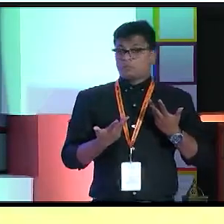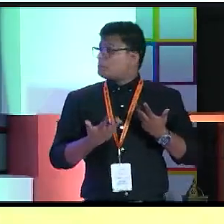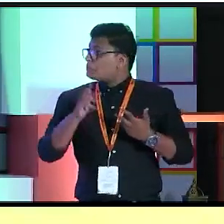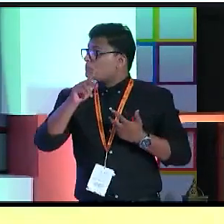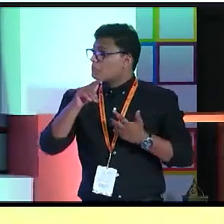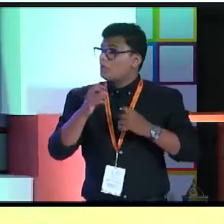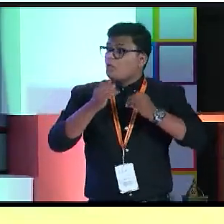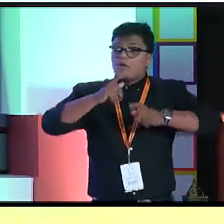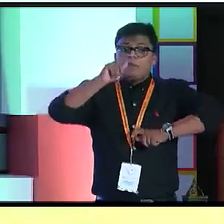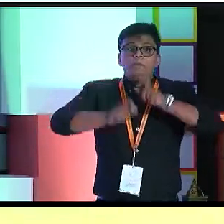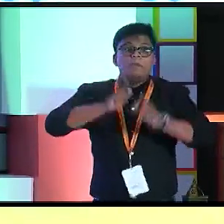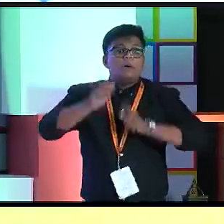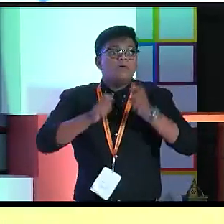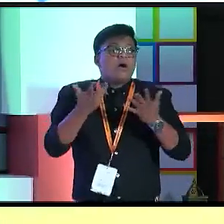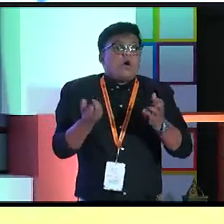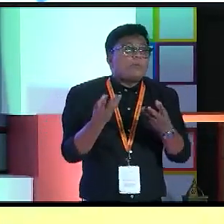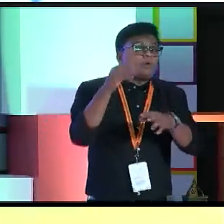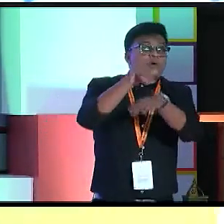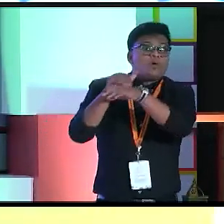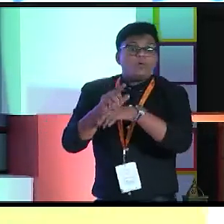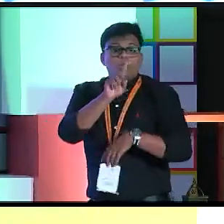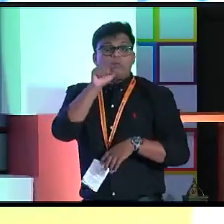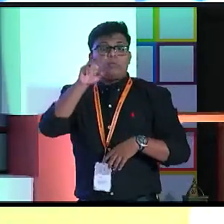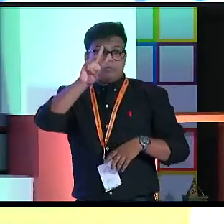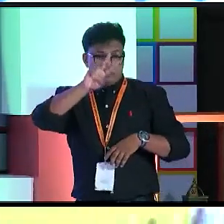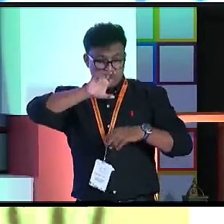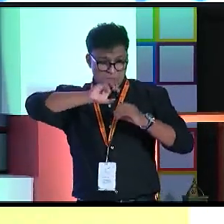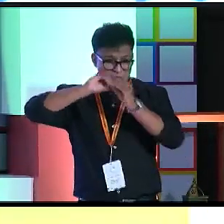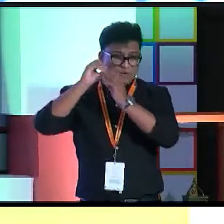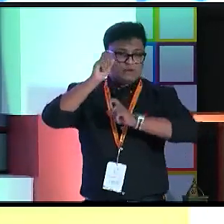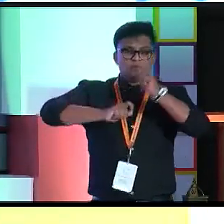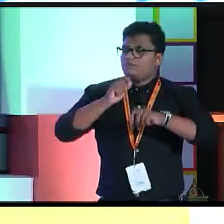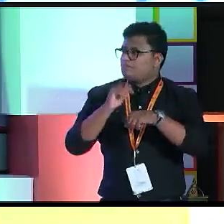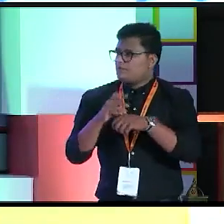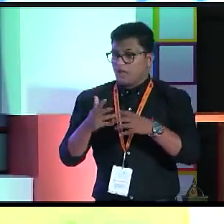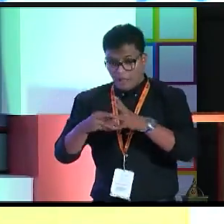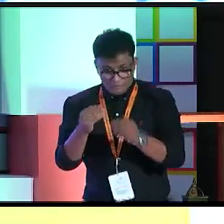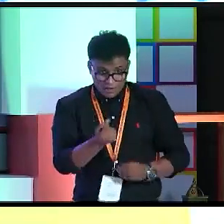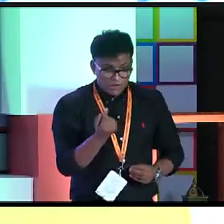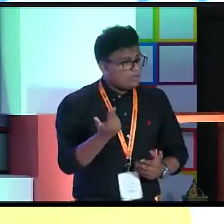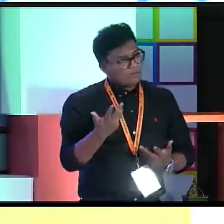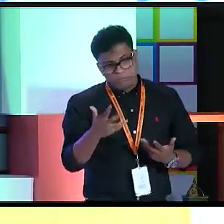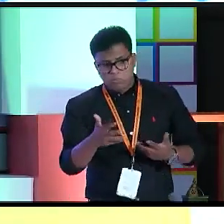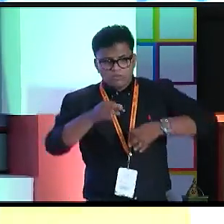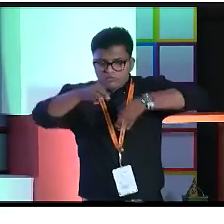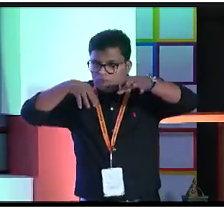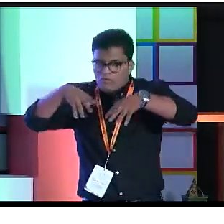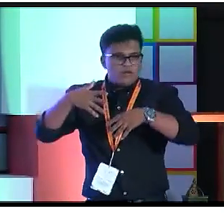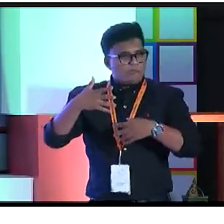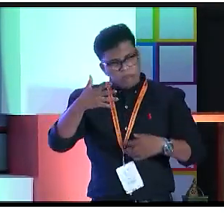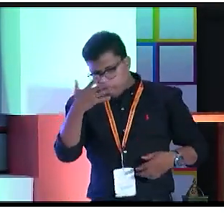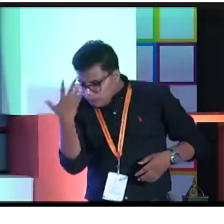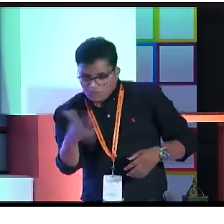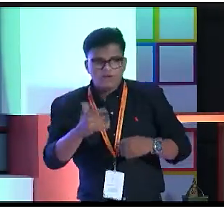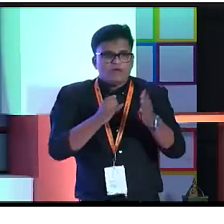billion people. That's a bold ambition, not just in Bangalore, not just in the cities, but rural and across